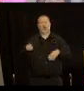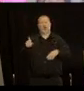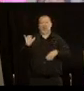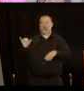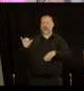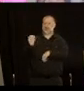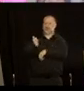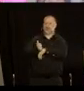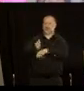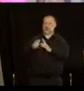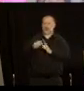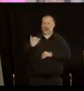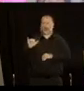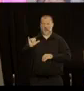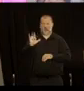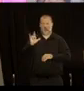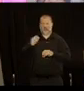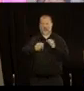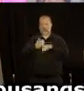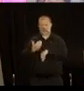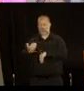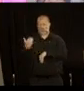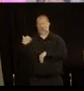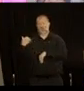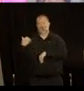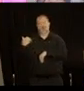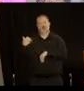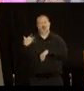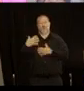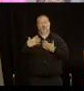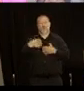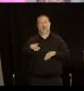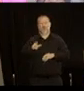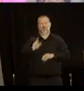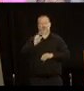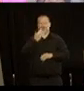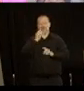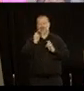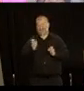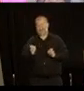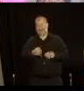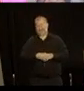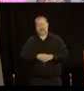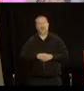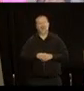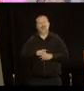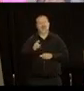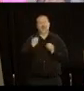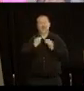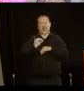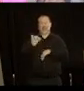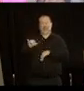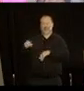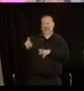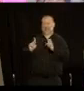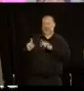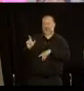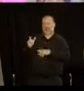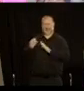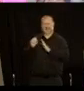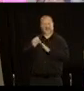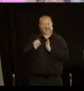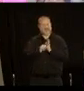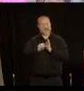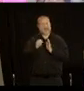that she started that, 25 years ago. And what a gift. And, we need more of them in every other state.